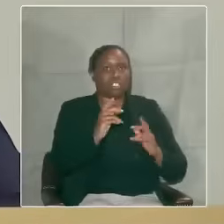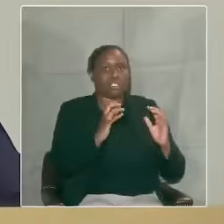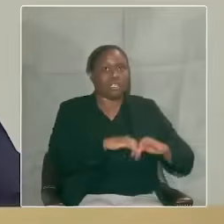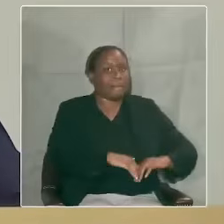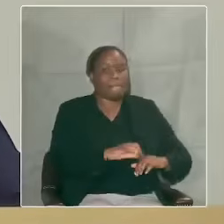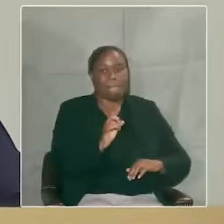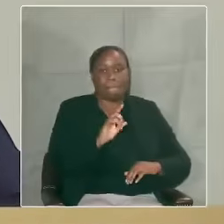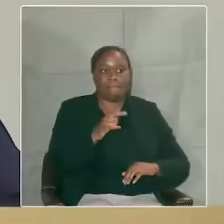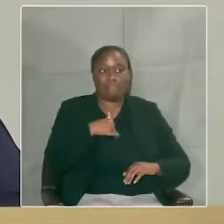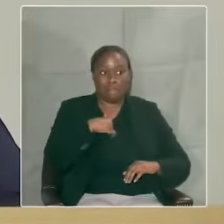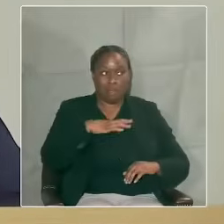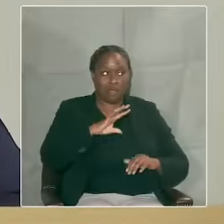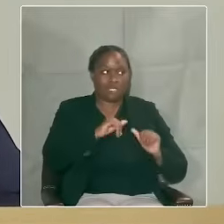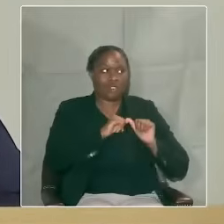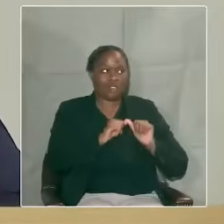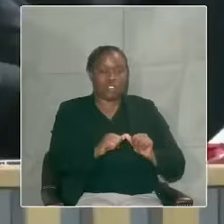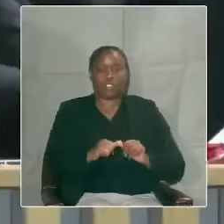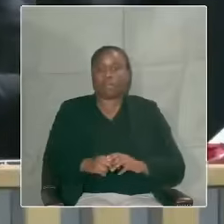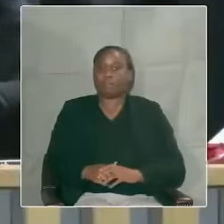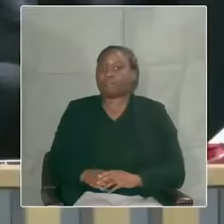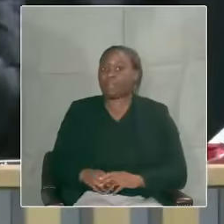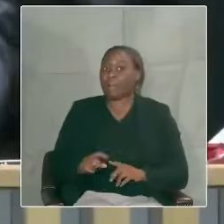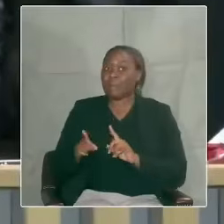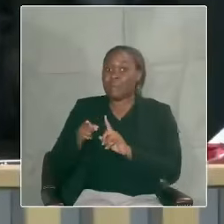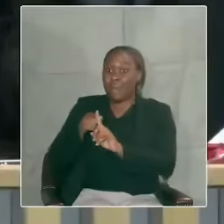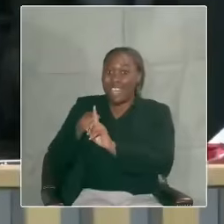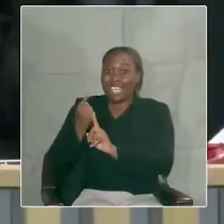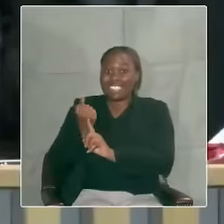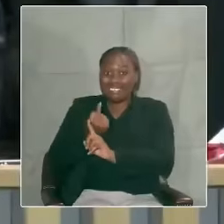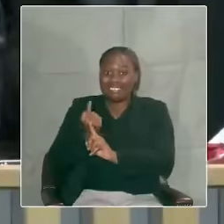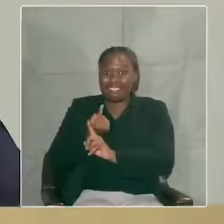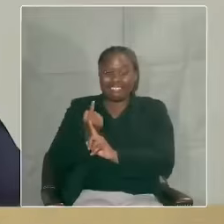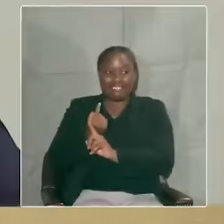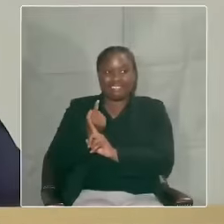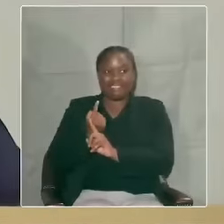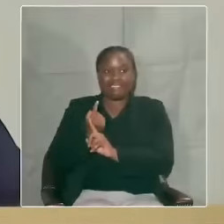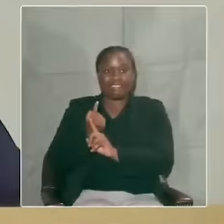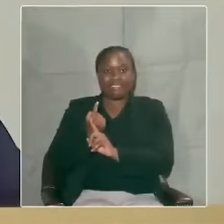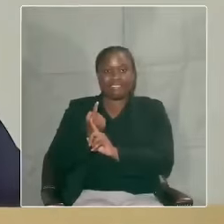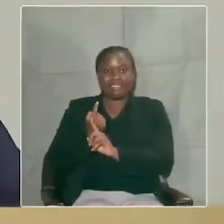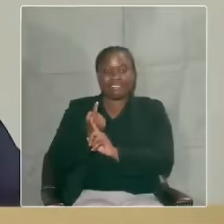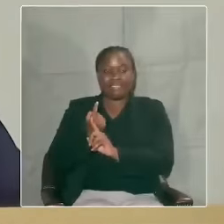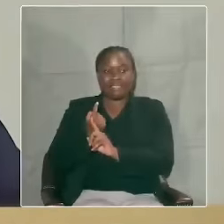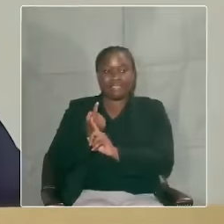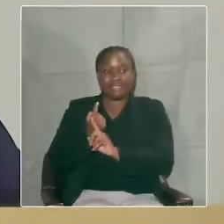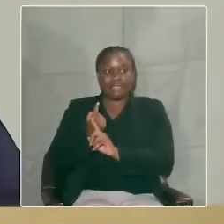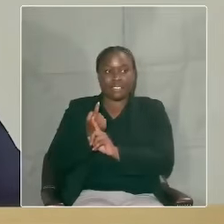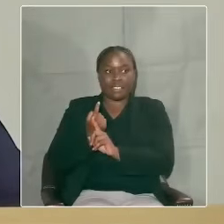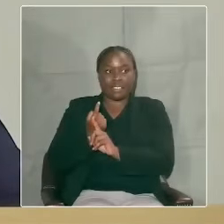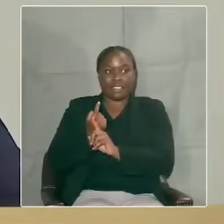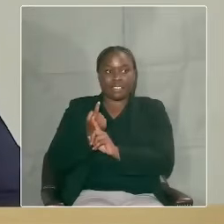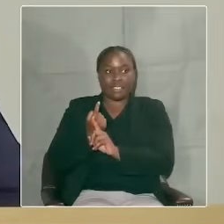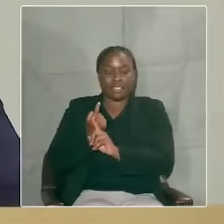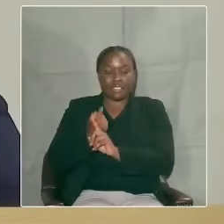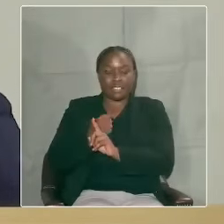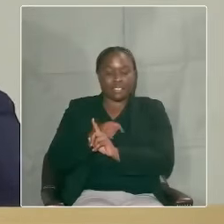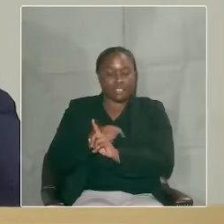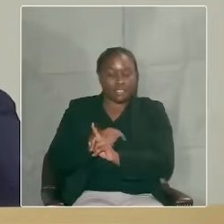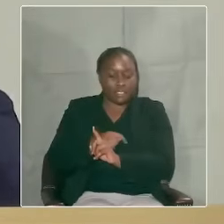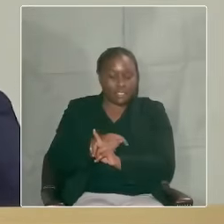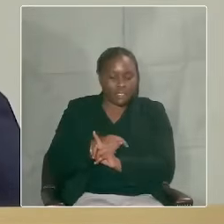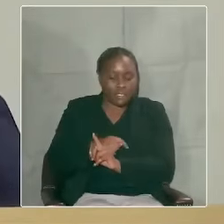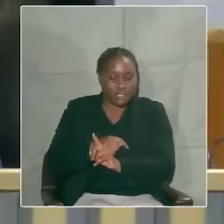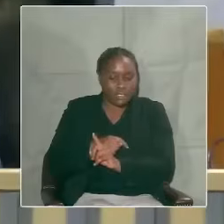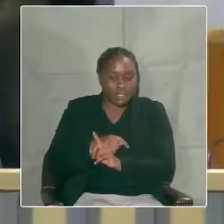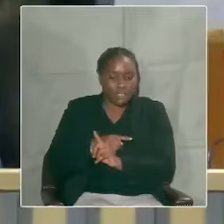working. But you yourself had actually relented. That was my point. You yourself had